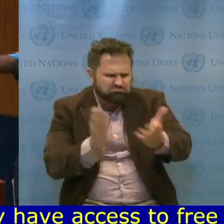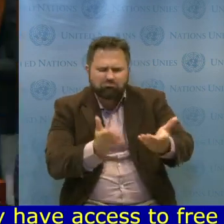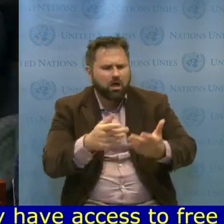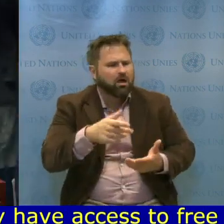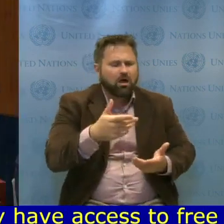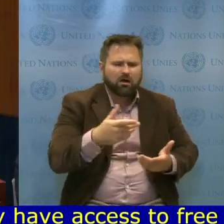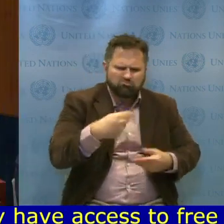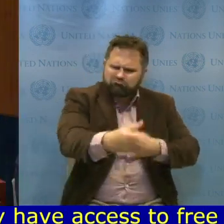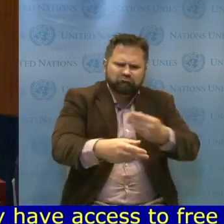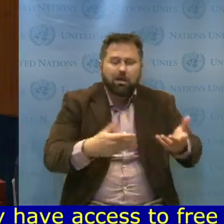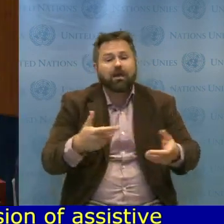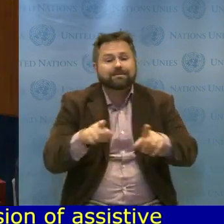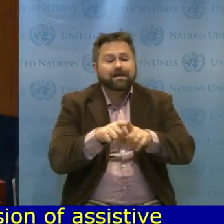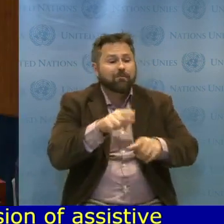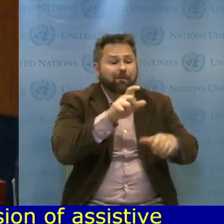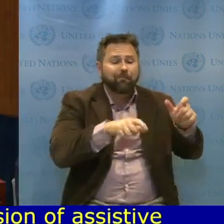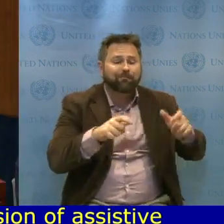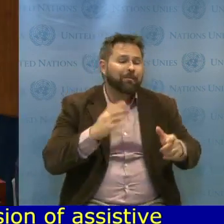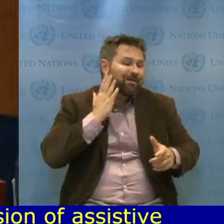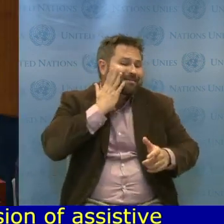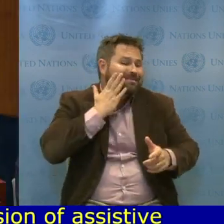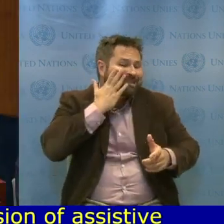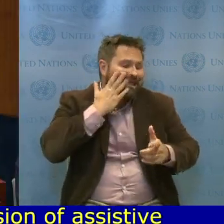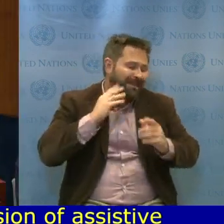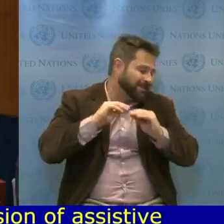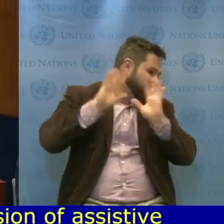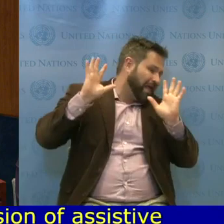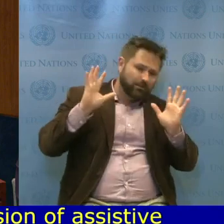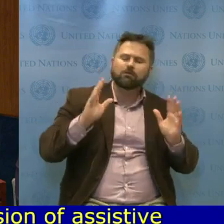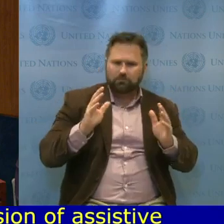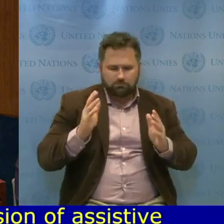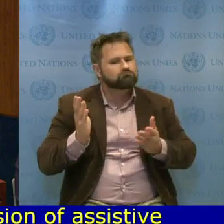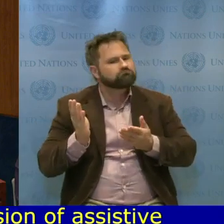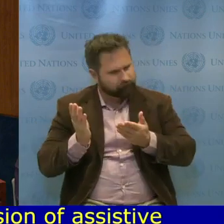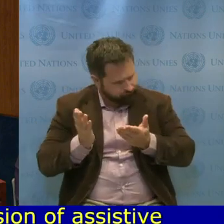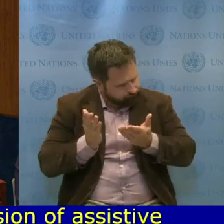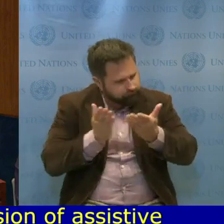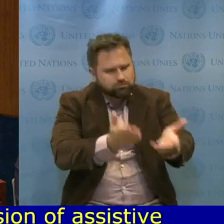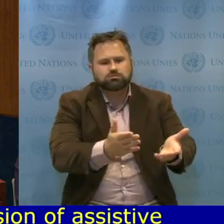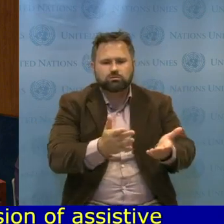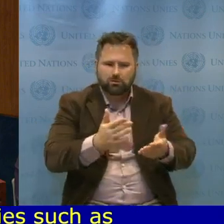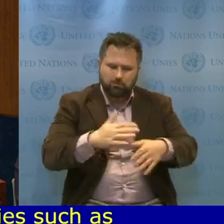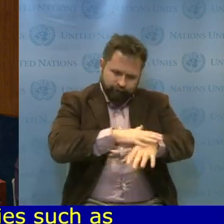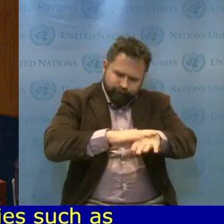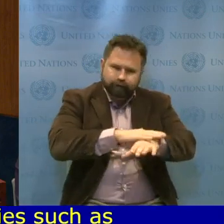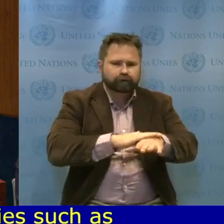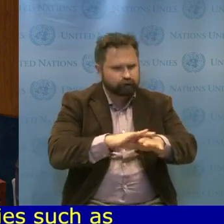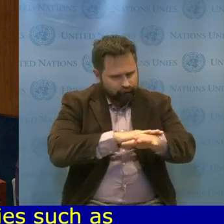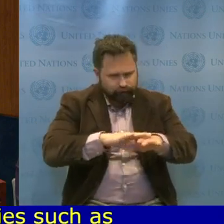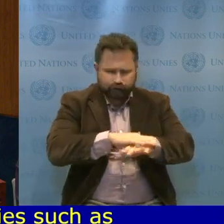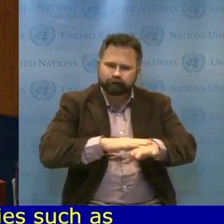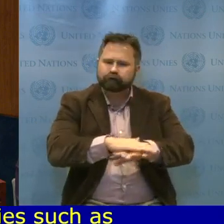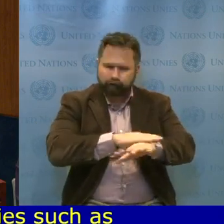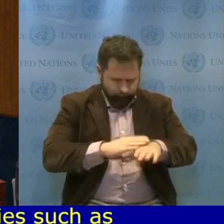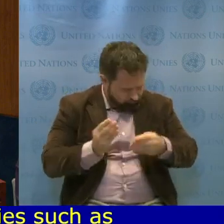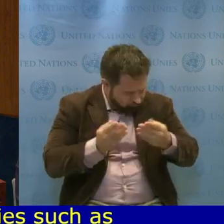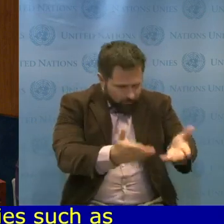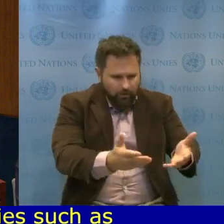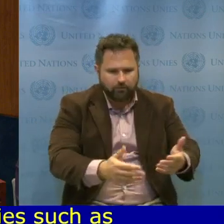assistive devices for those who are physically disabled, provision of disability